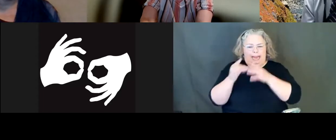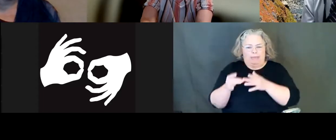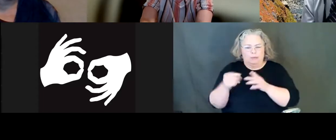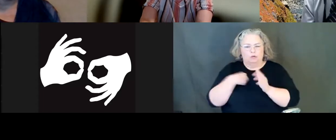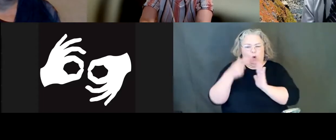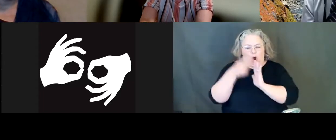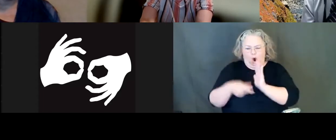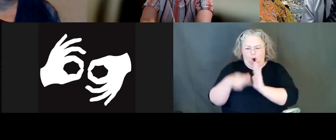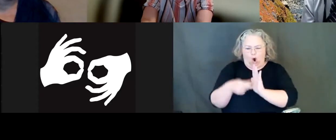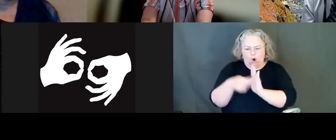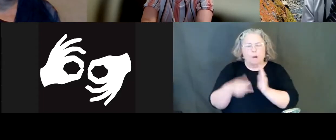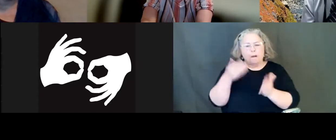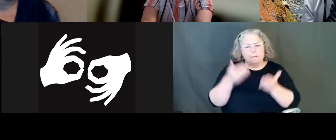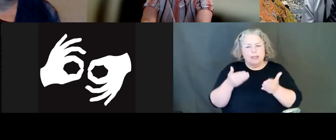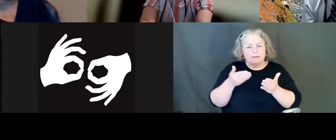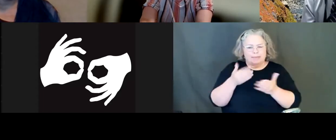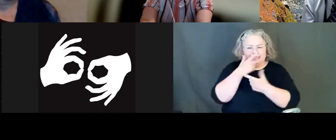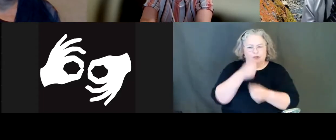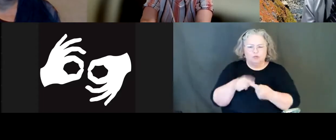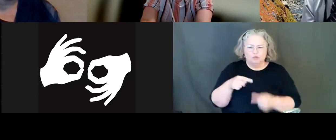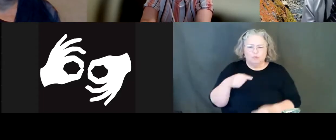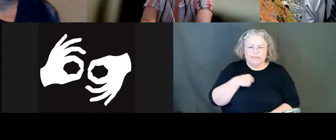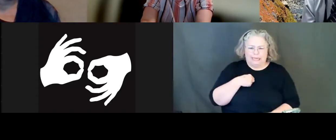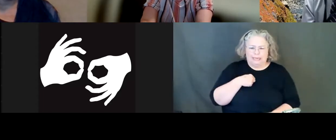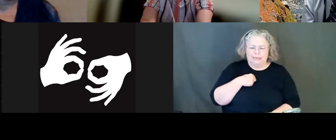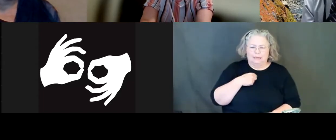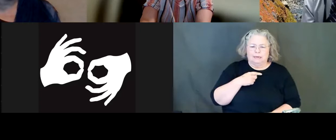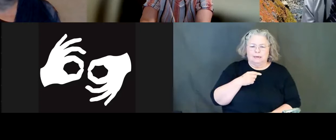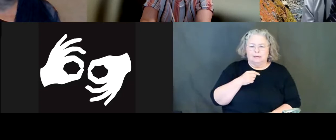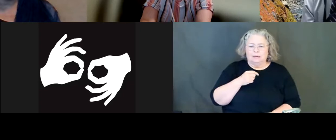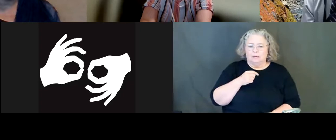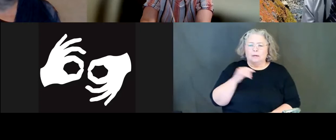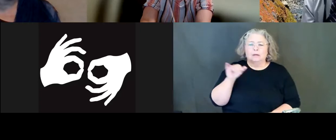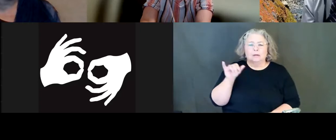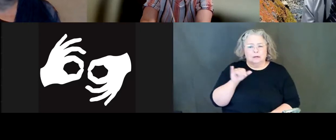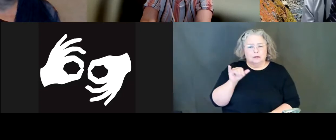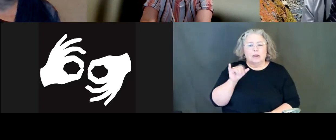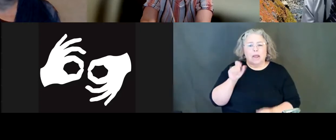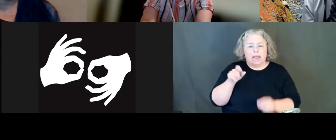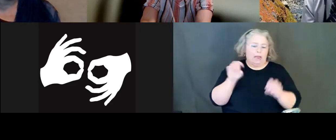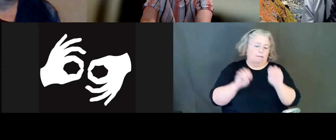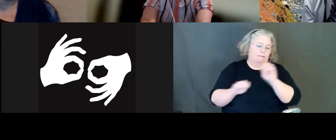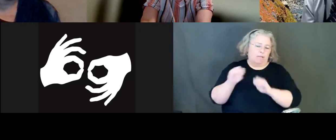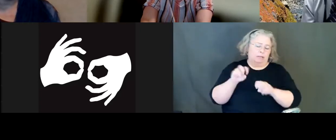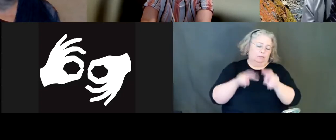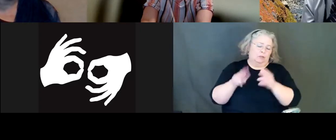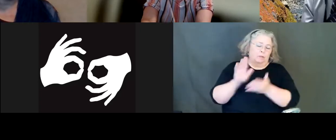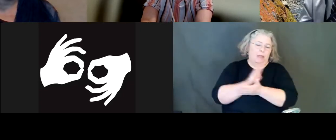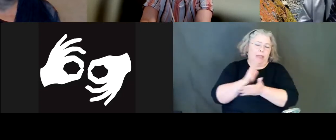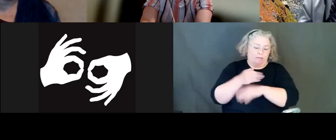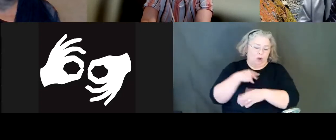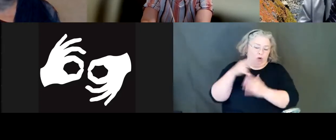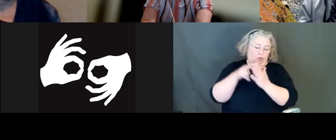be of interest, and then I can evaluate the papers once I've read them.